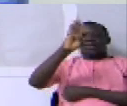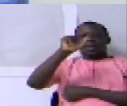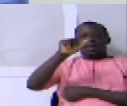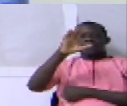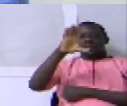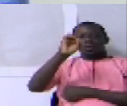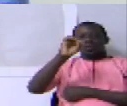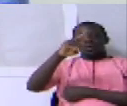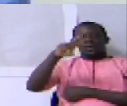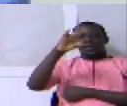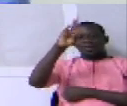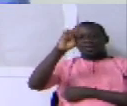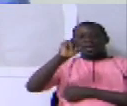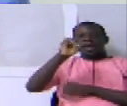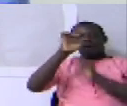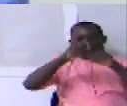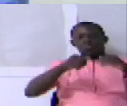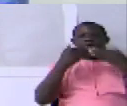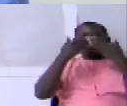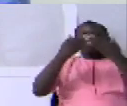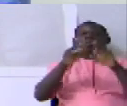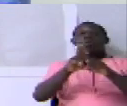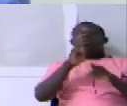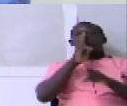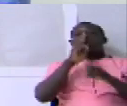Could you tell us who else is involved? I